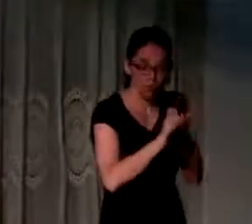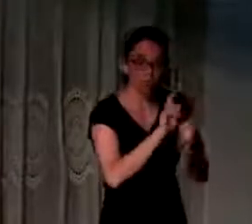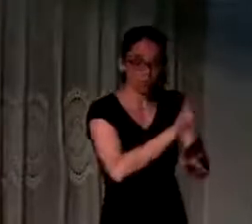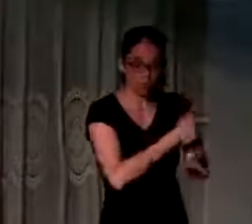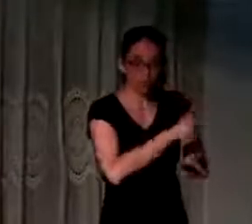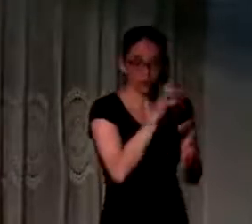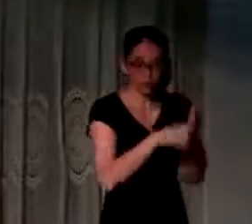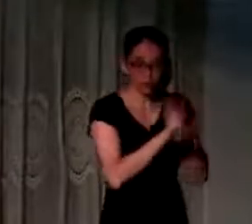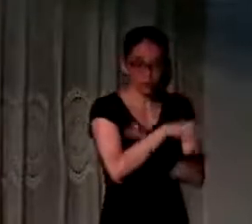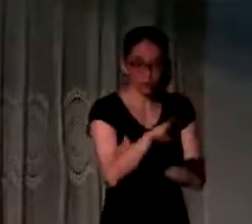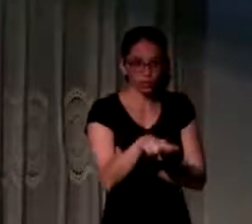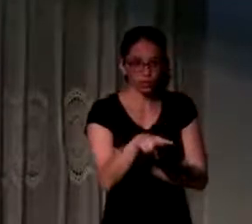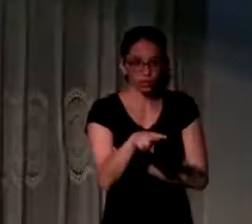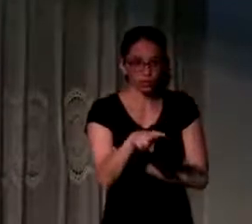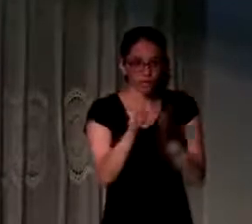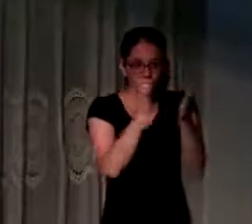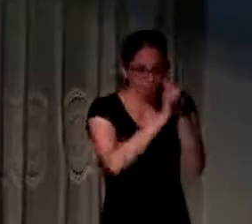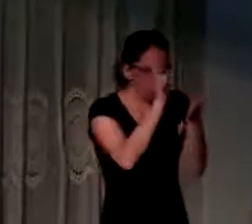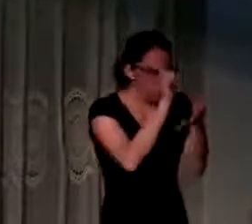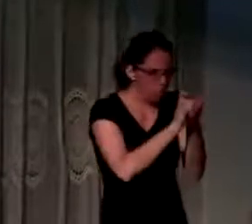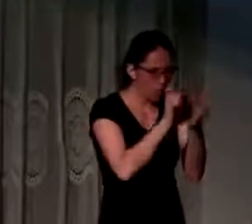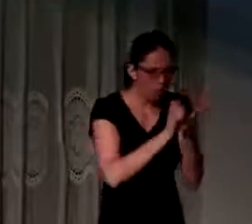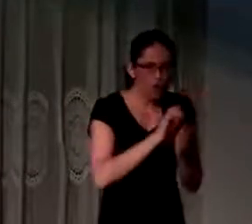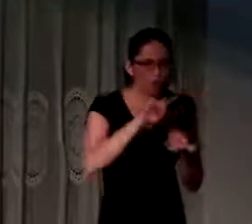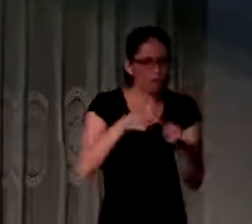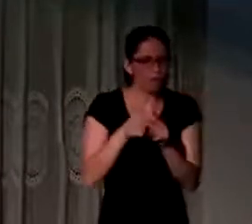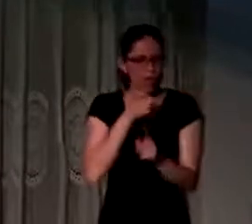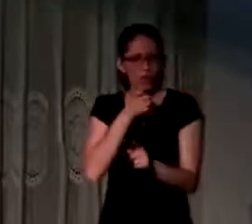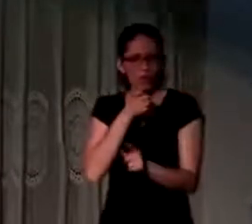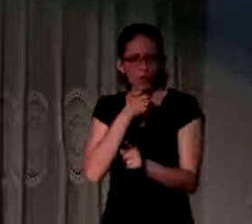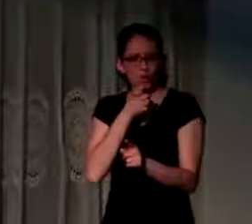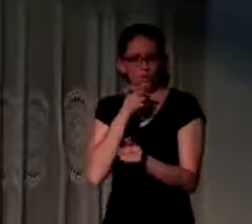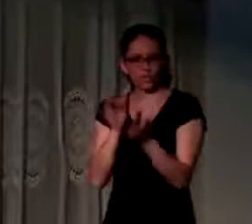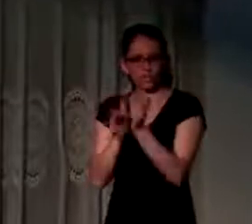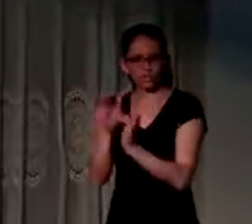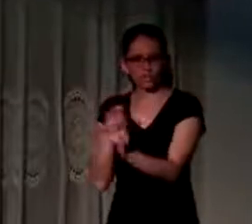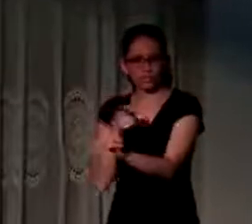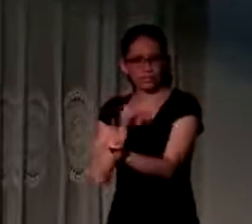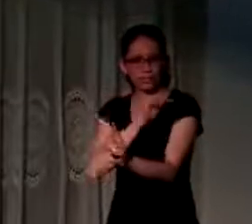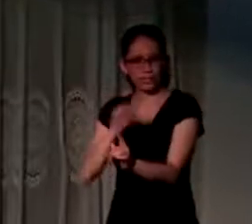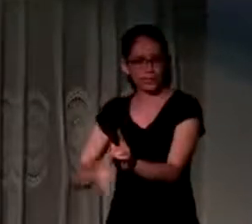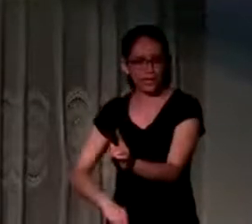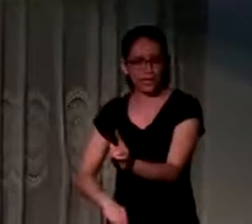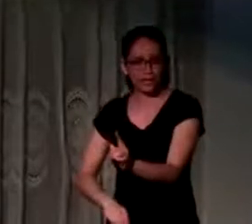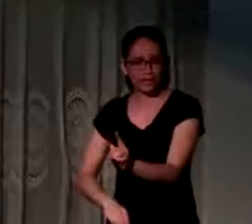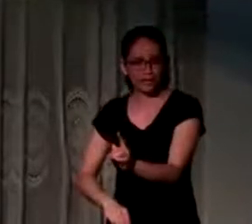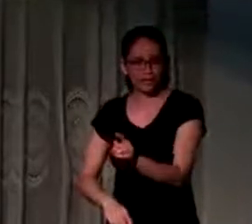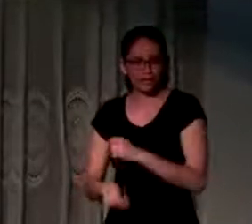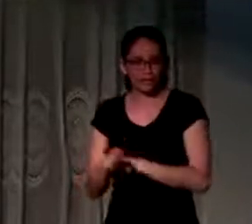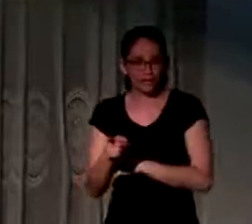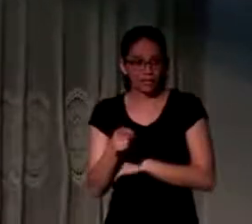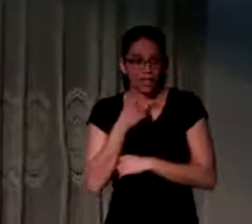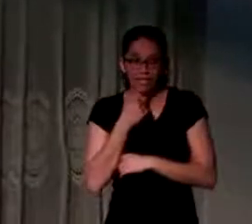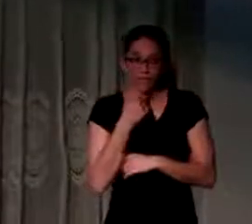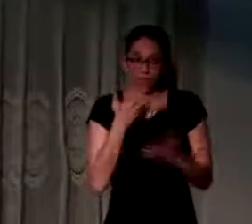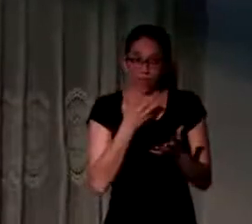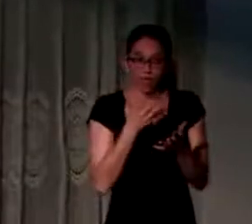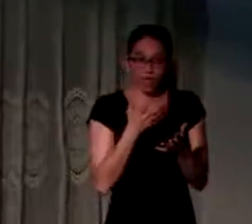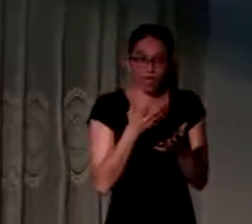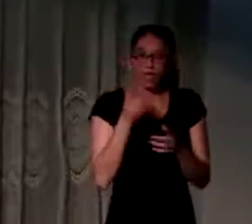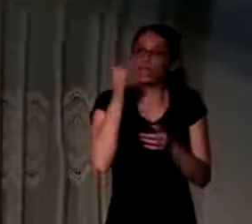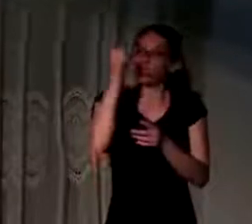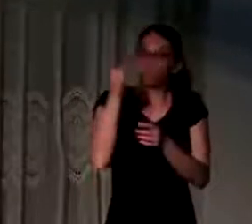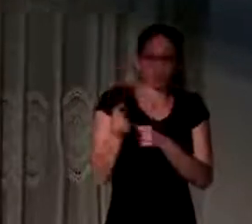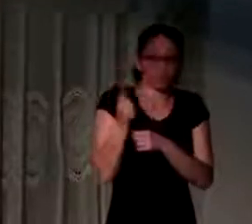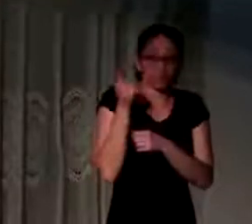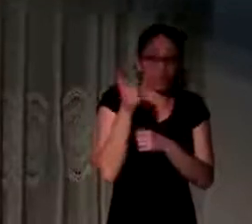Messiah, about God. He said, "You will not allow your Holy One to see corruption. Your Messiah will